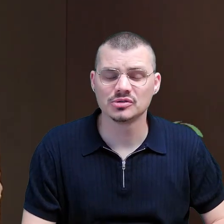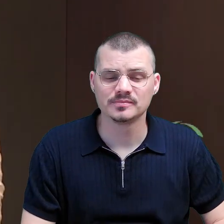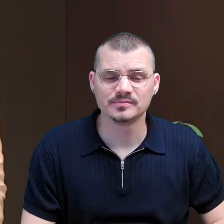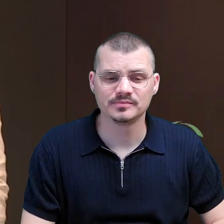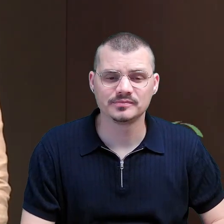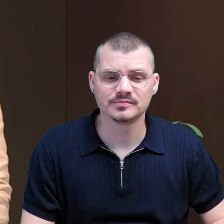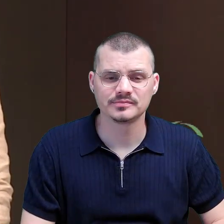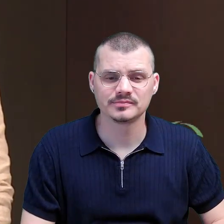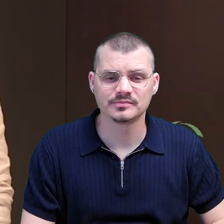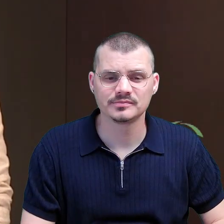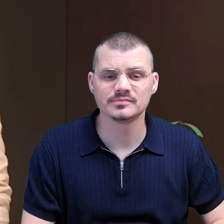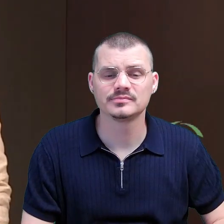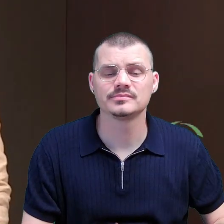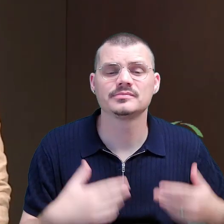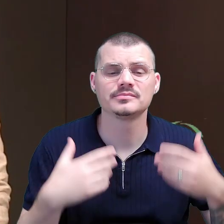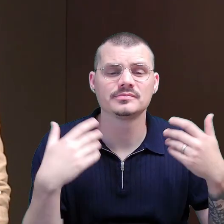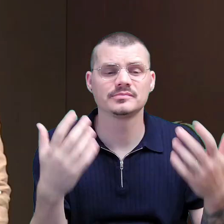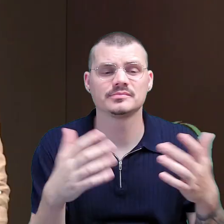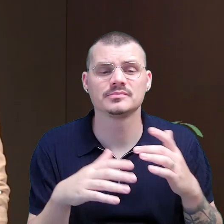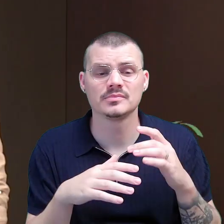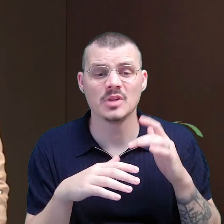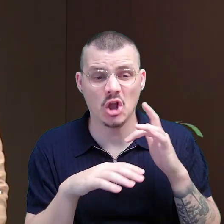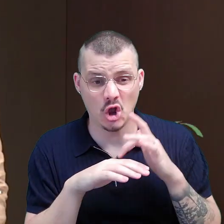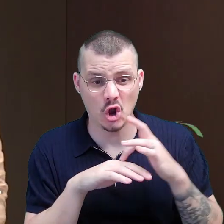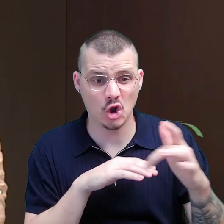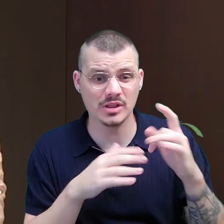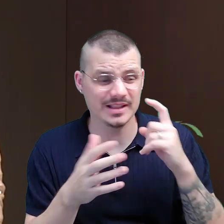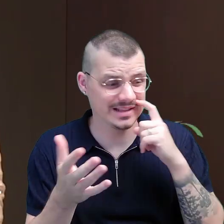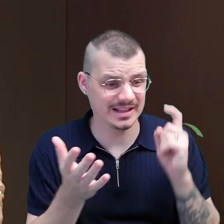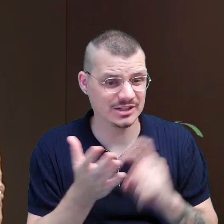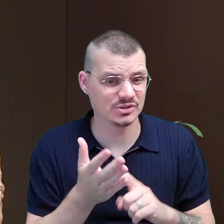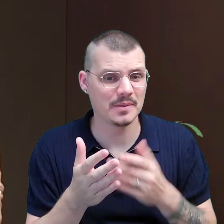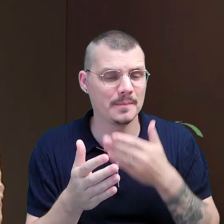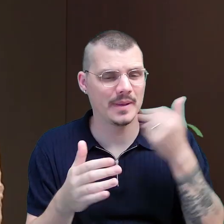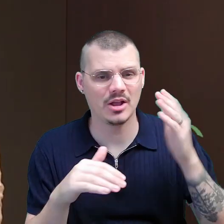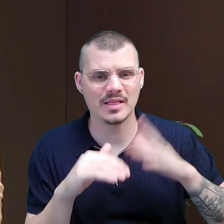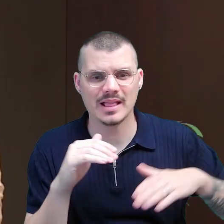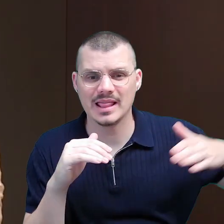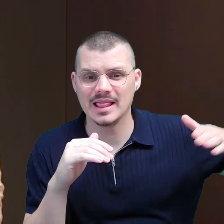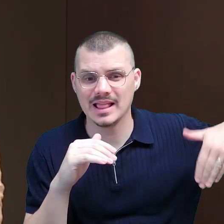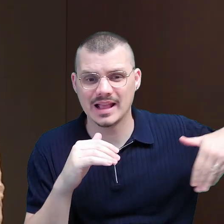So earlier detection is better than late detection.